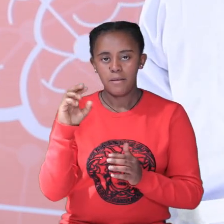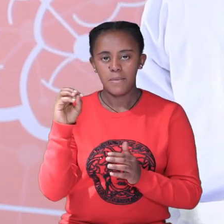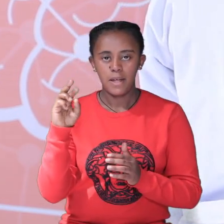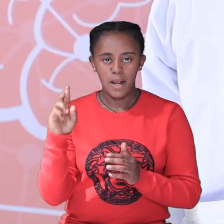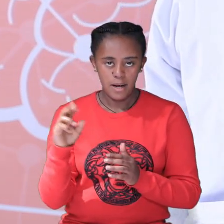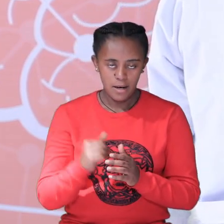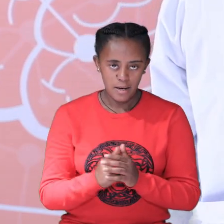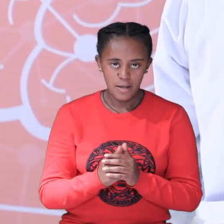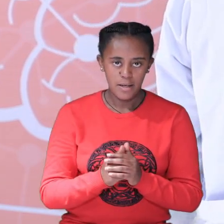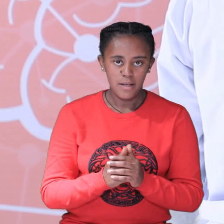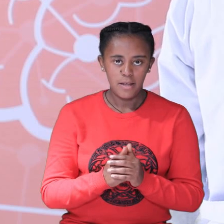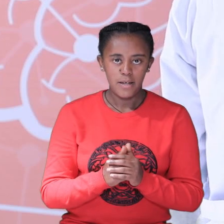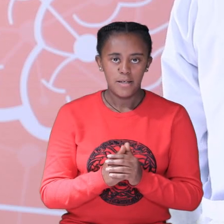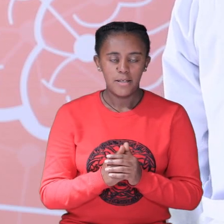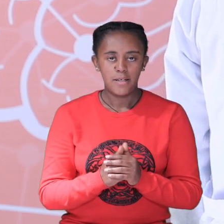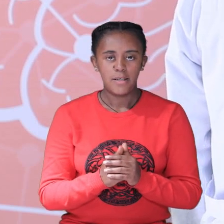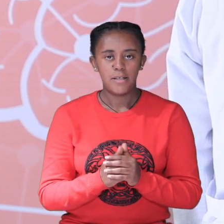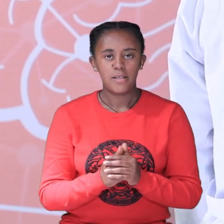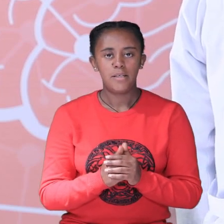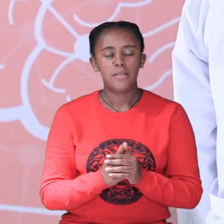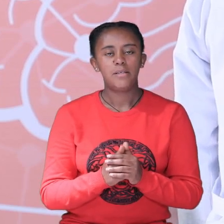or mirror.